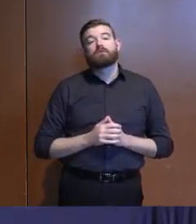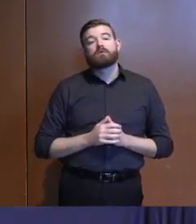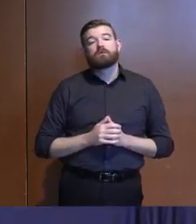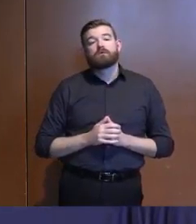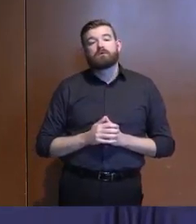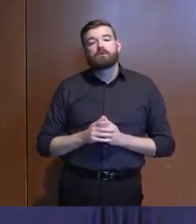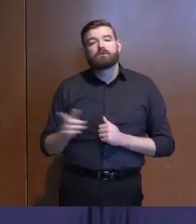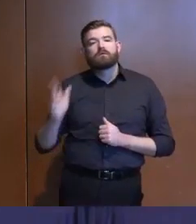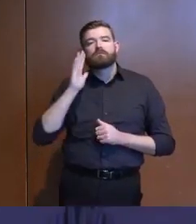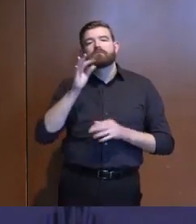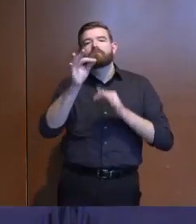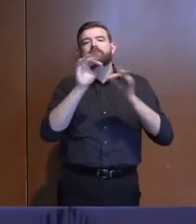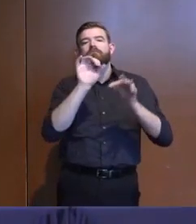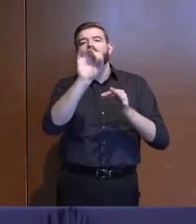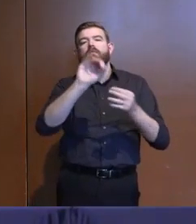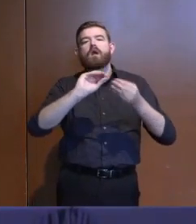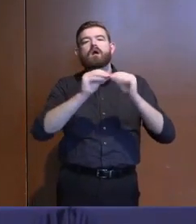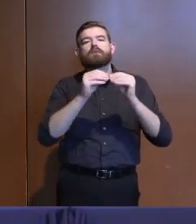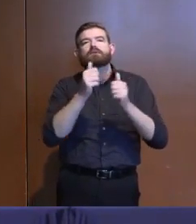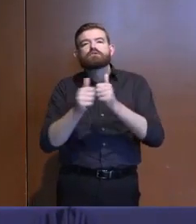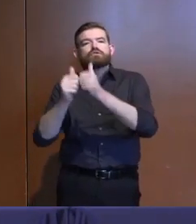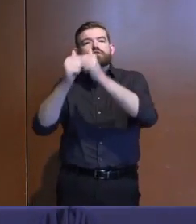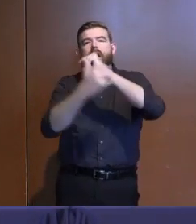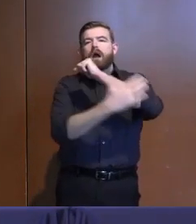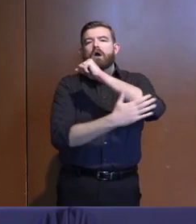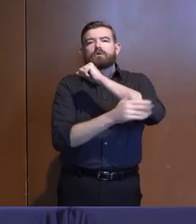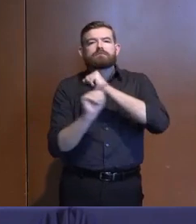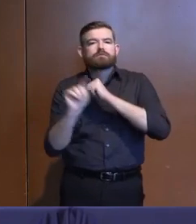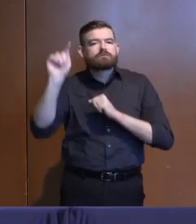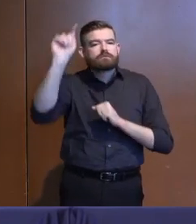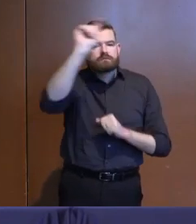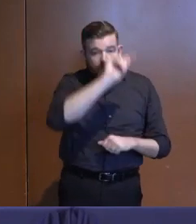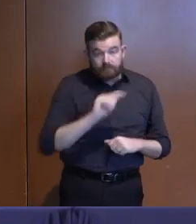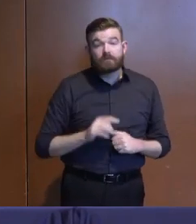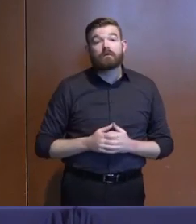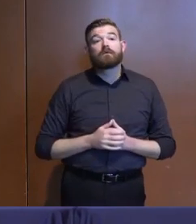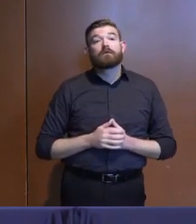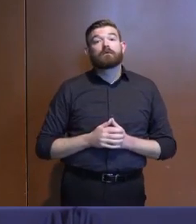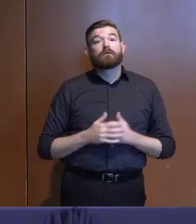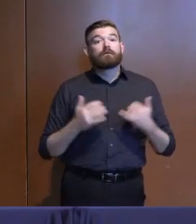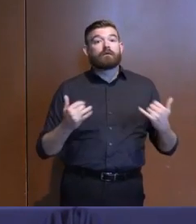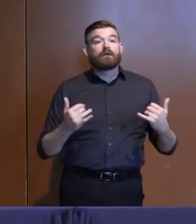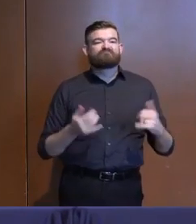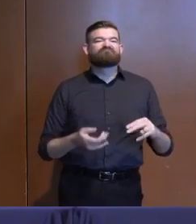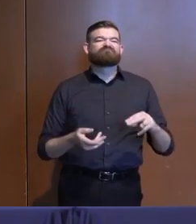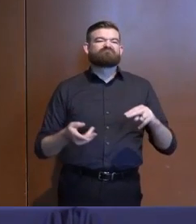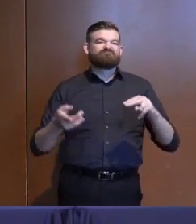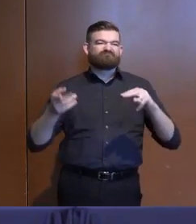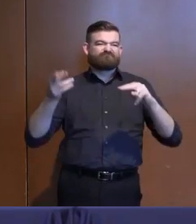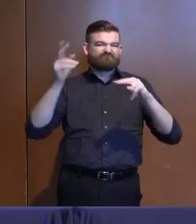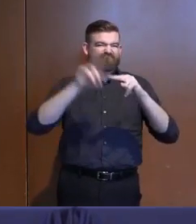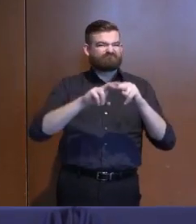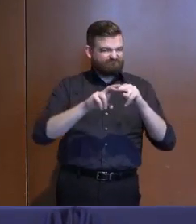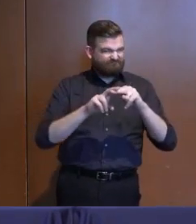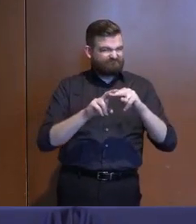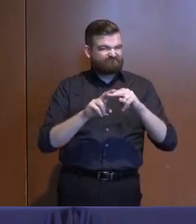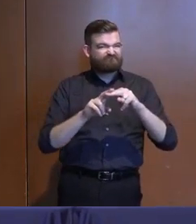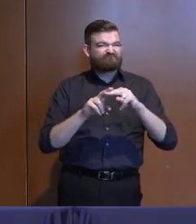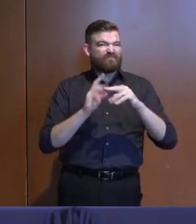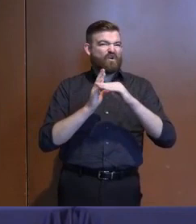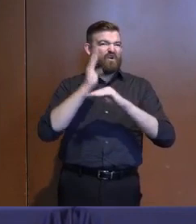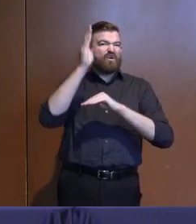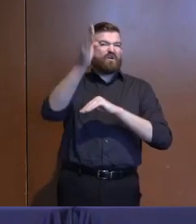of residence. We are now into 5 digits, as we predicted we would be soon, and we are about at the pace that